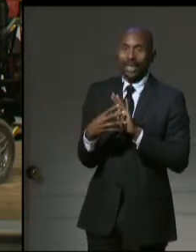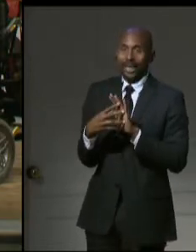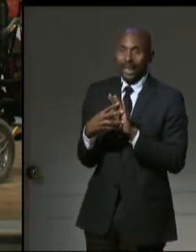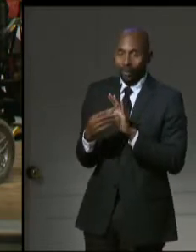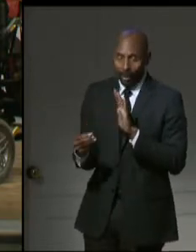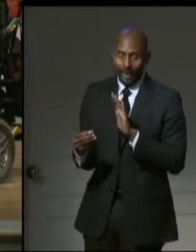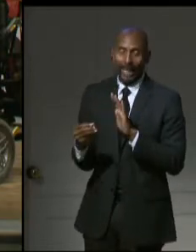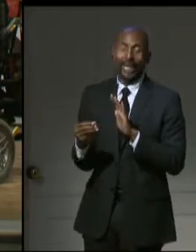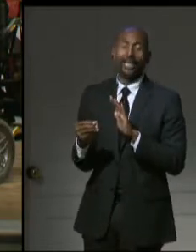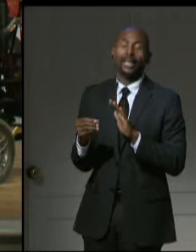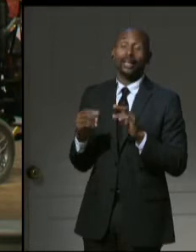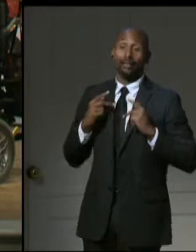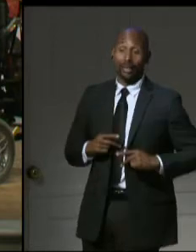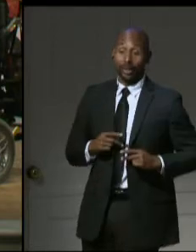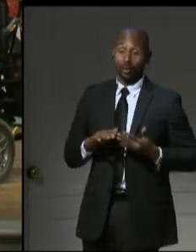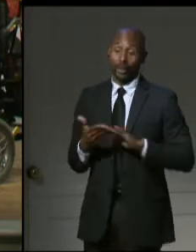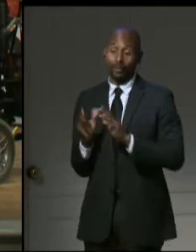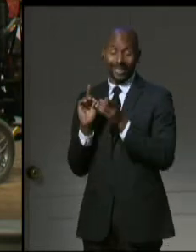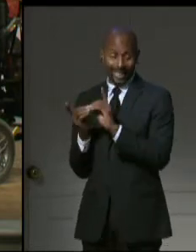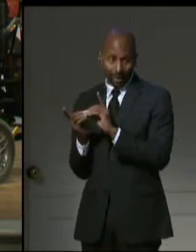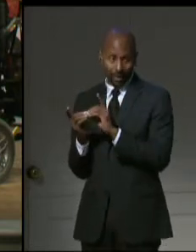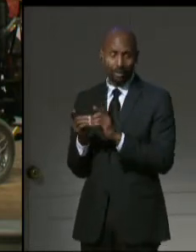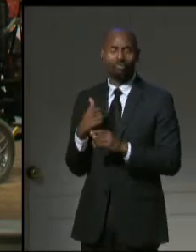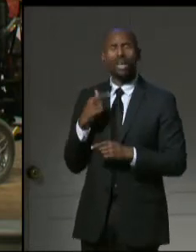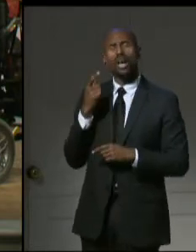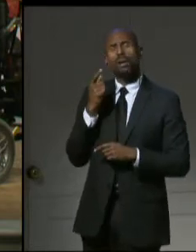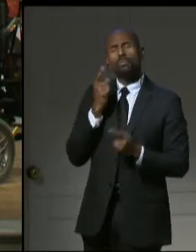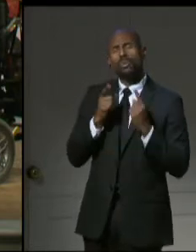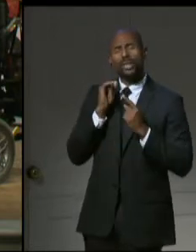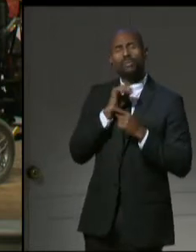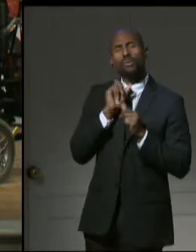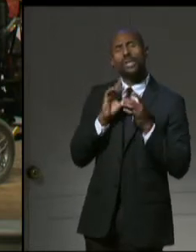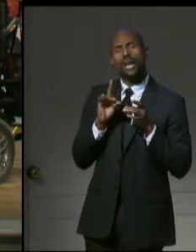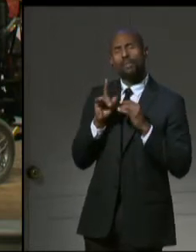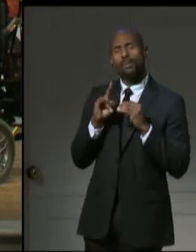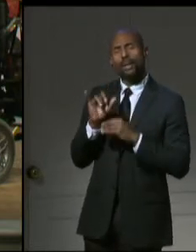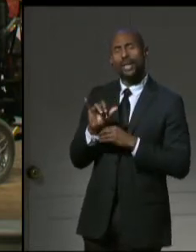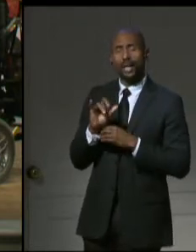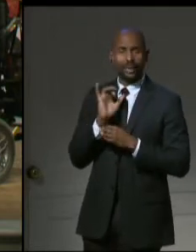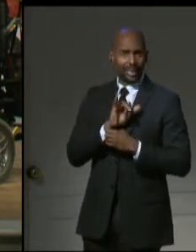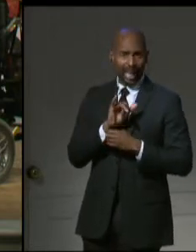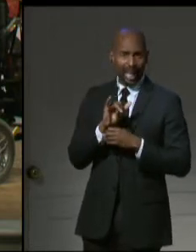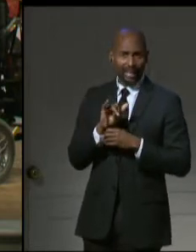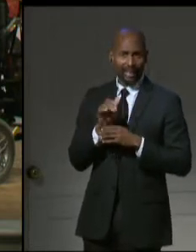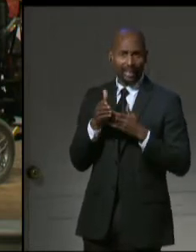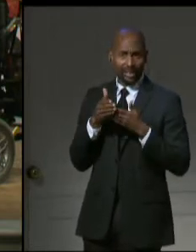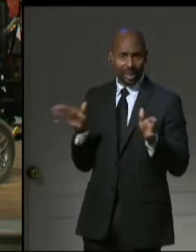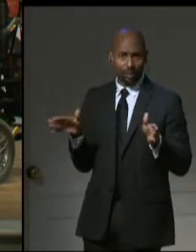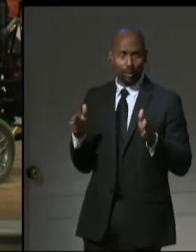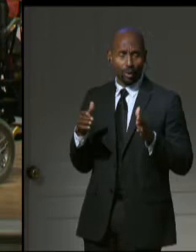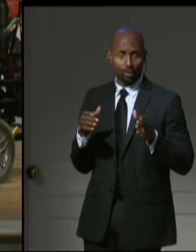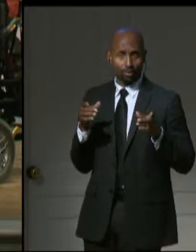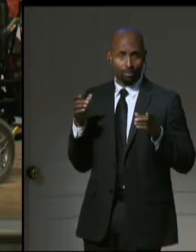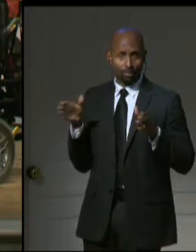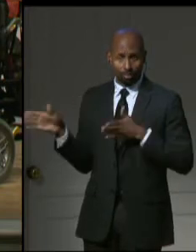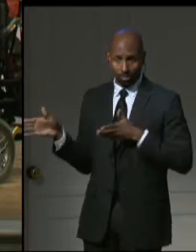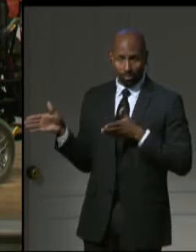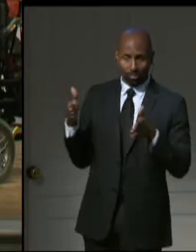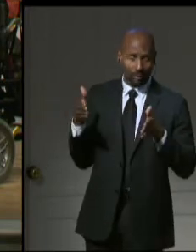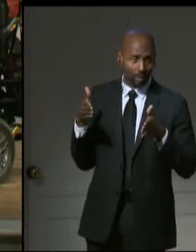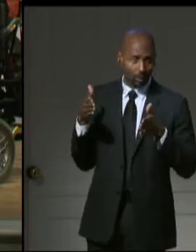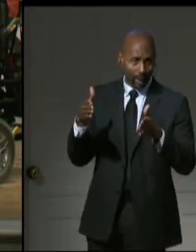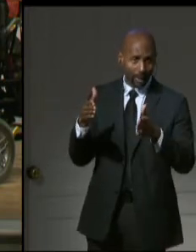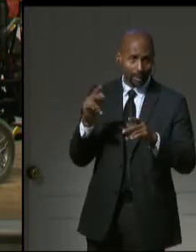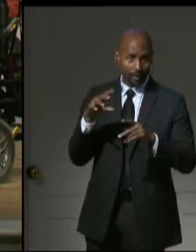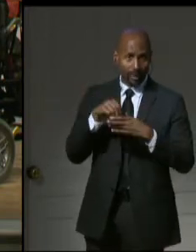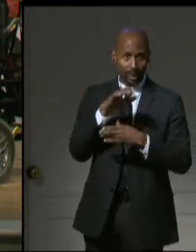physical into the digital. So I was wondering if you could comment on that. Is this kind of the direction that